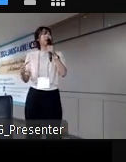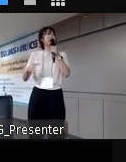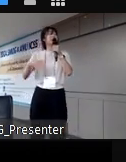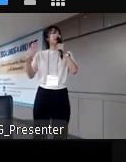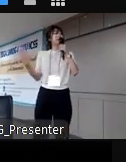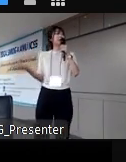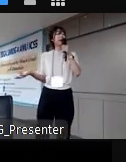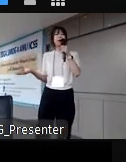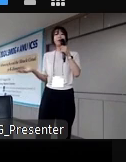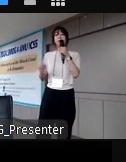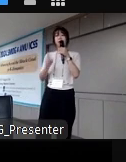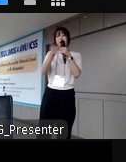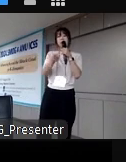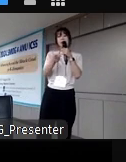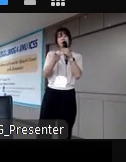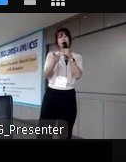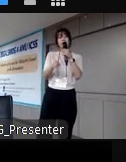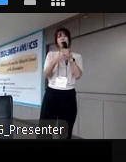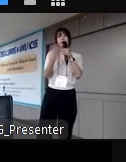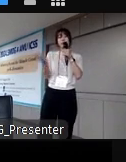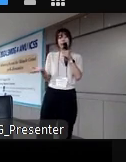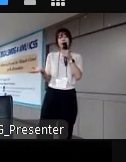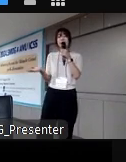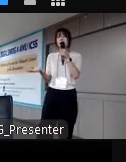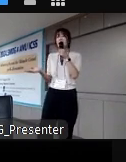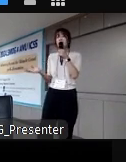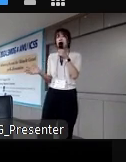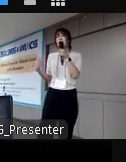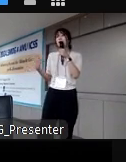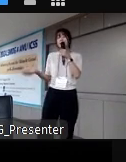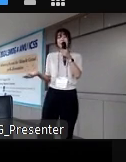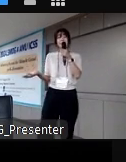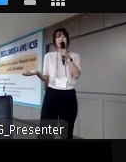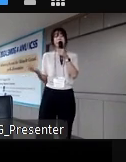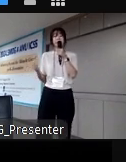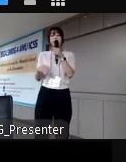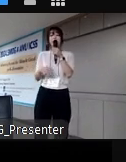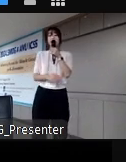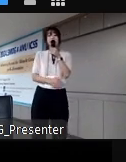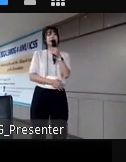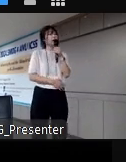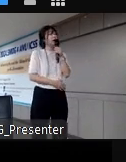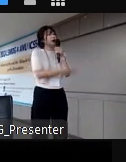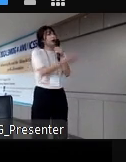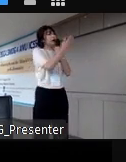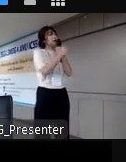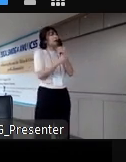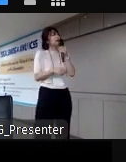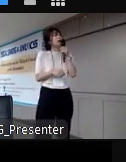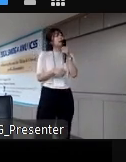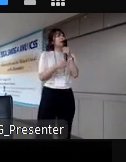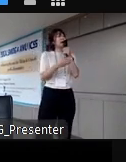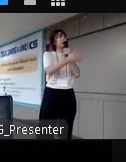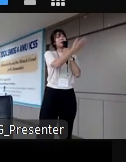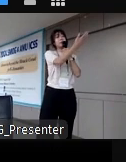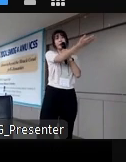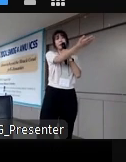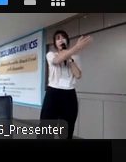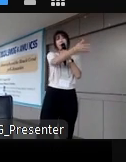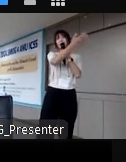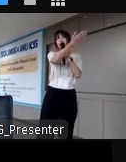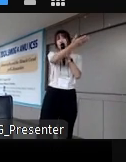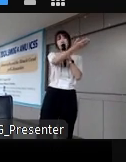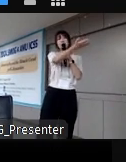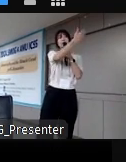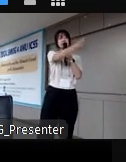simply drop the pronoun or use ix neutral, signers did not like it. It's ambiguous who's dancing. In 35, if I use the bare noun,